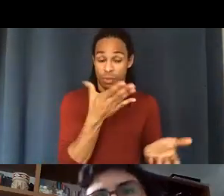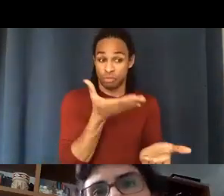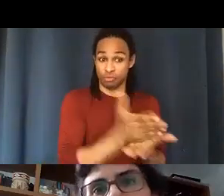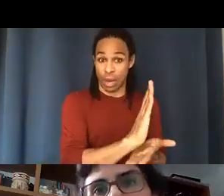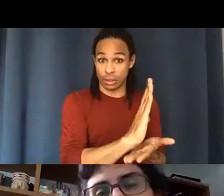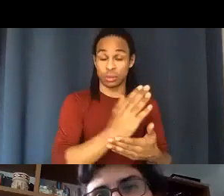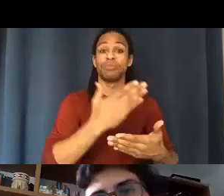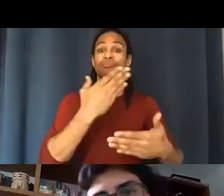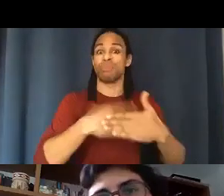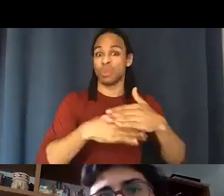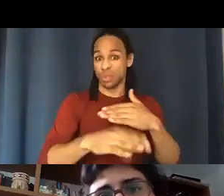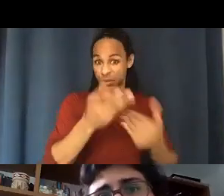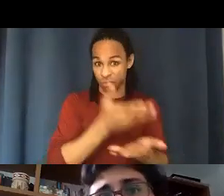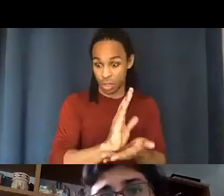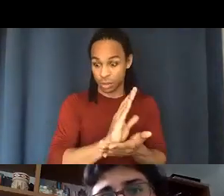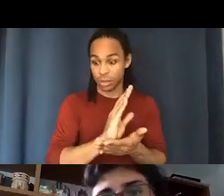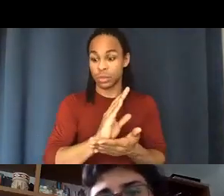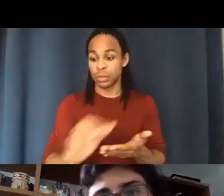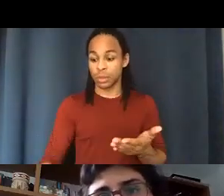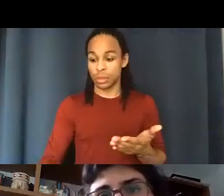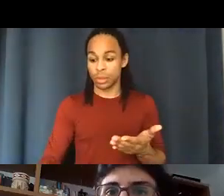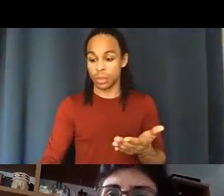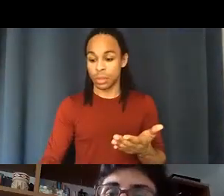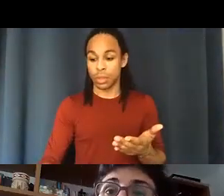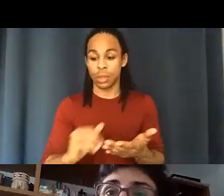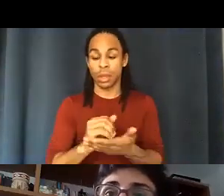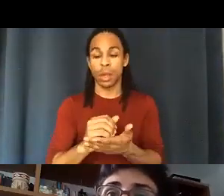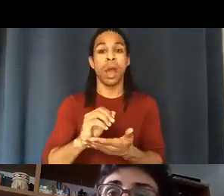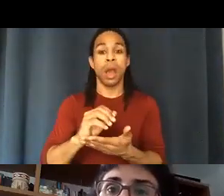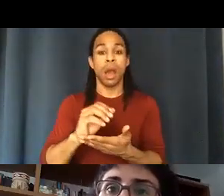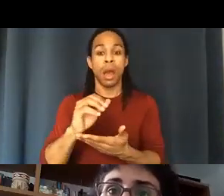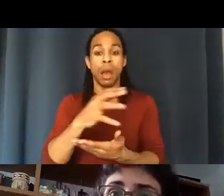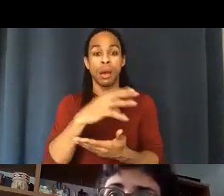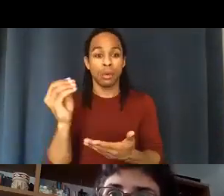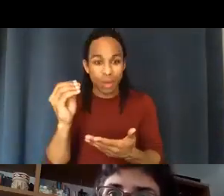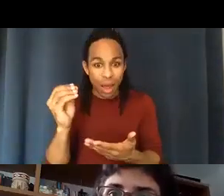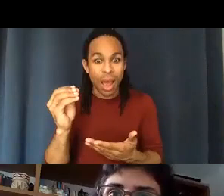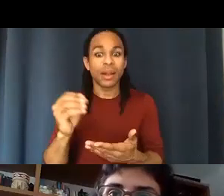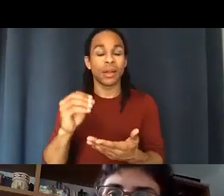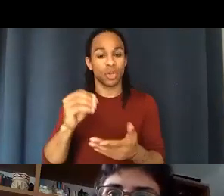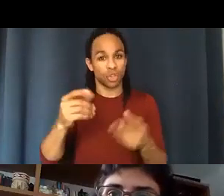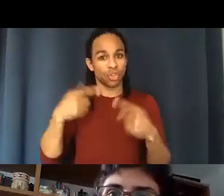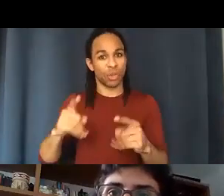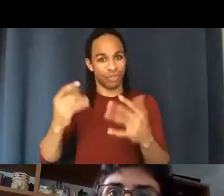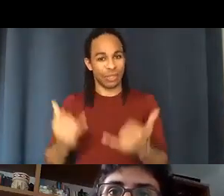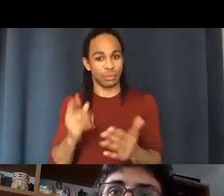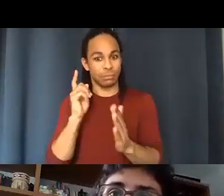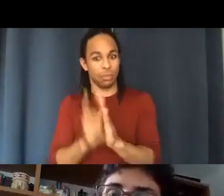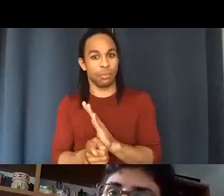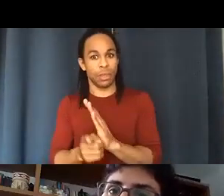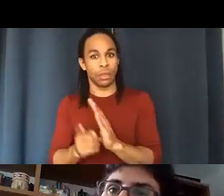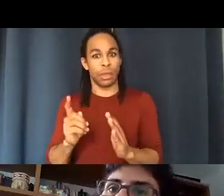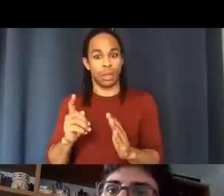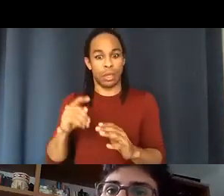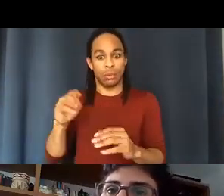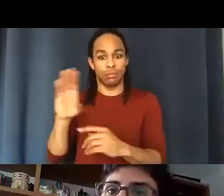health system is the core of this organization. And at this moment in Brazil, we live a very hard